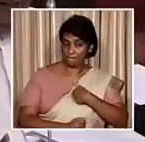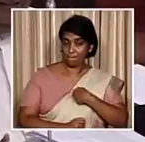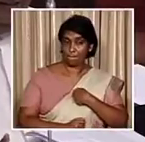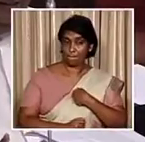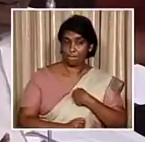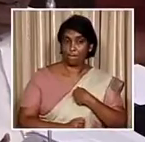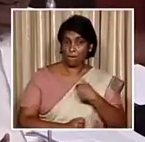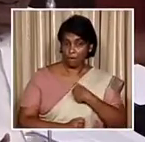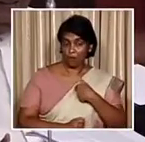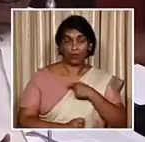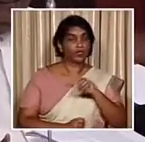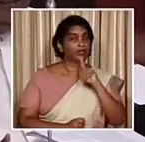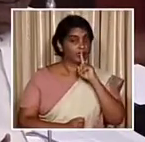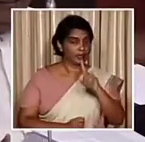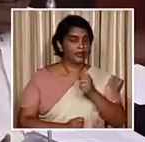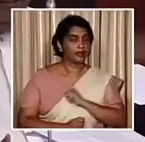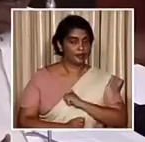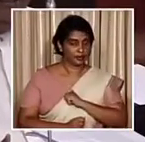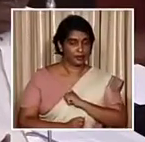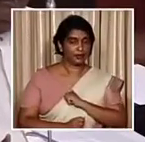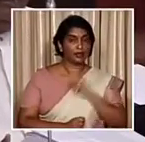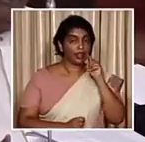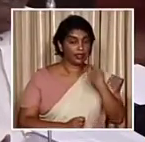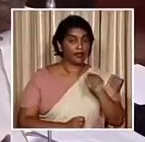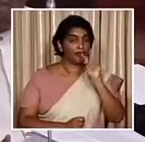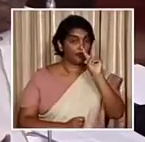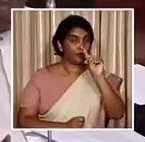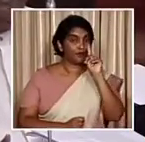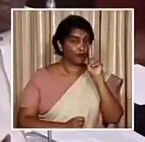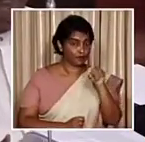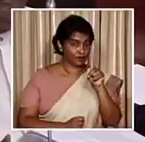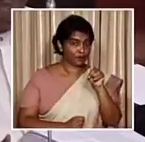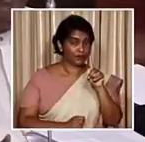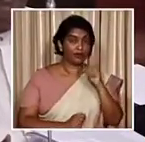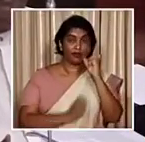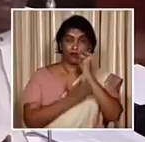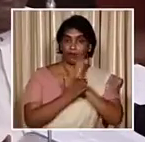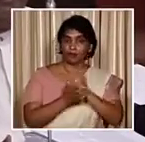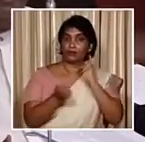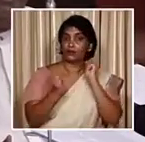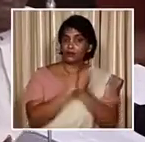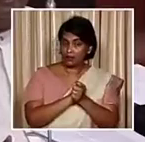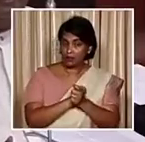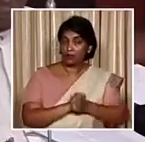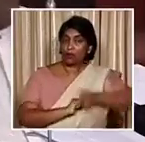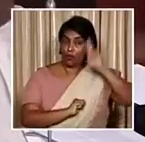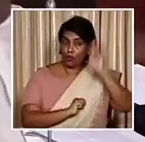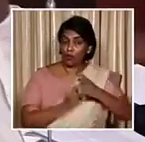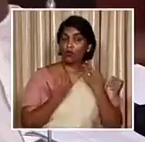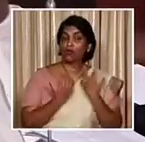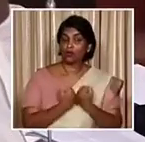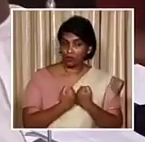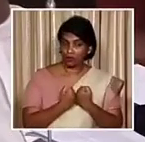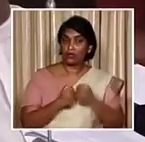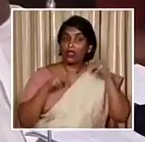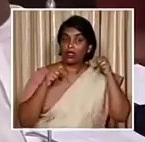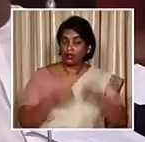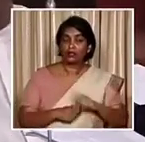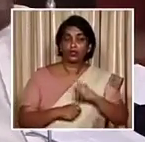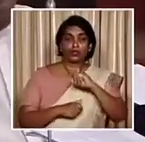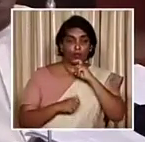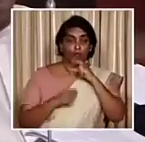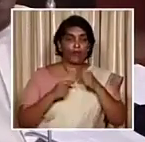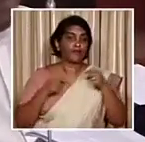Mama matak karanna kemathi e 21 wedi vivastha sandodane labaga jayagrahana dan adhikaranayata